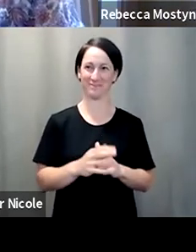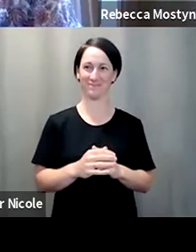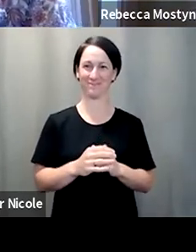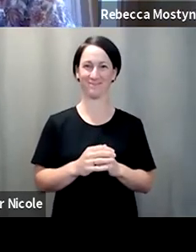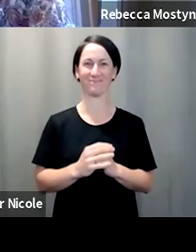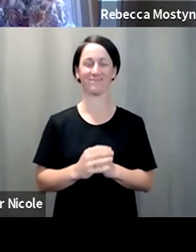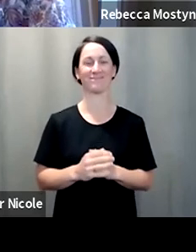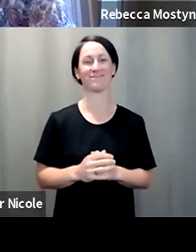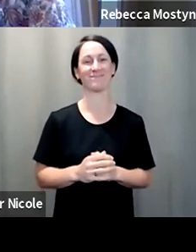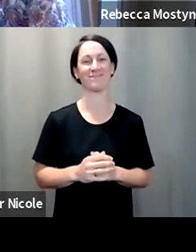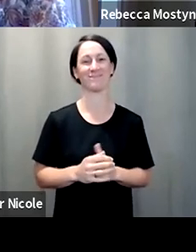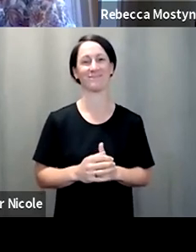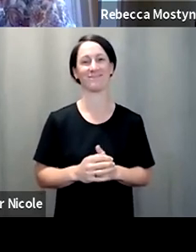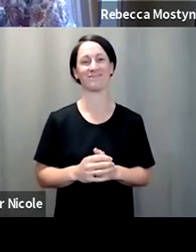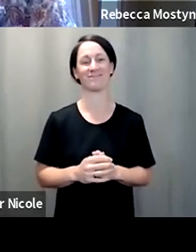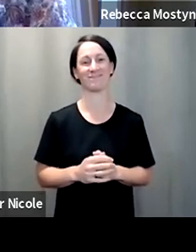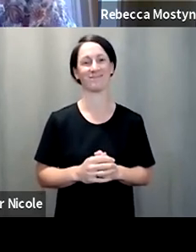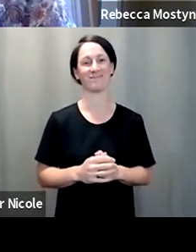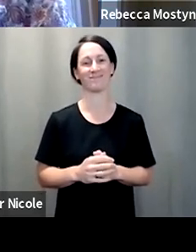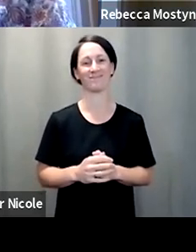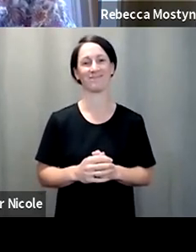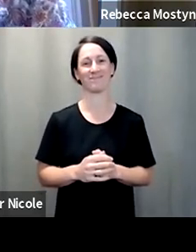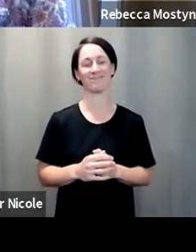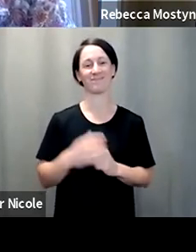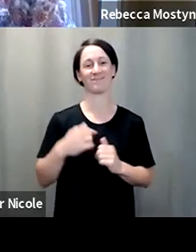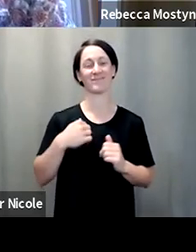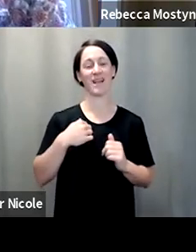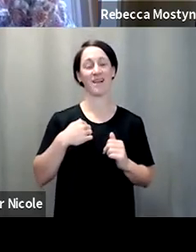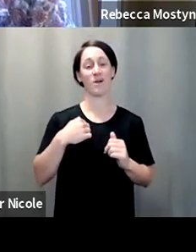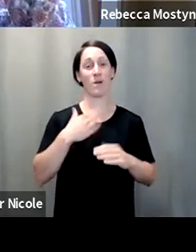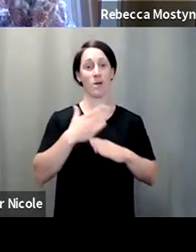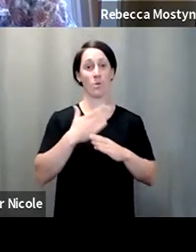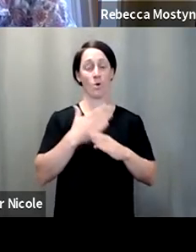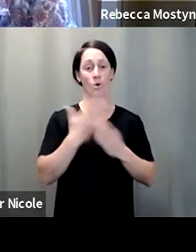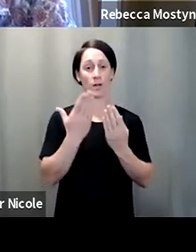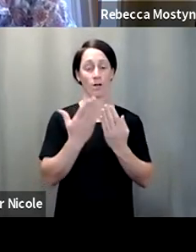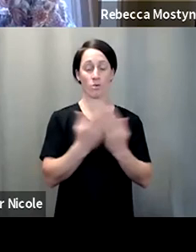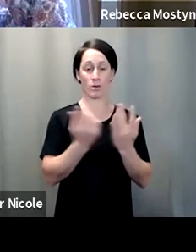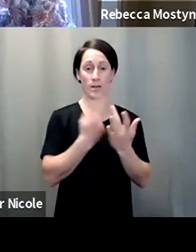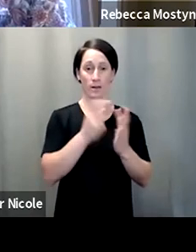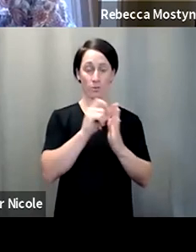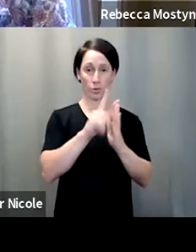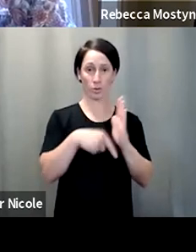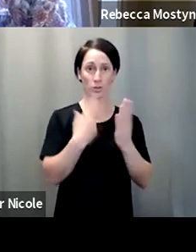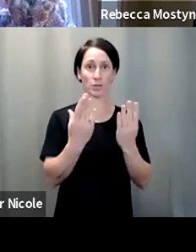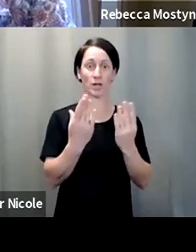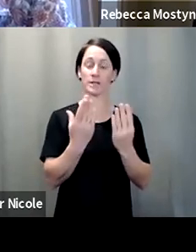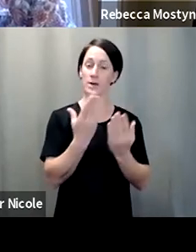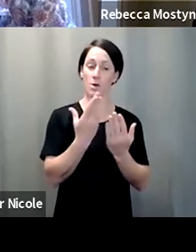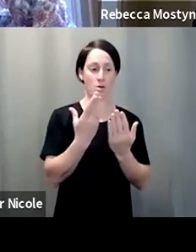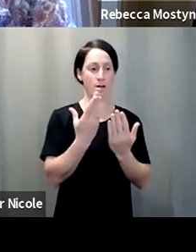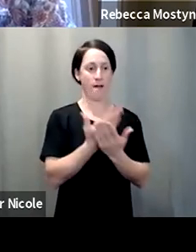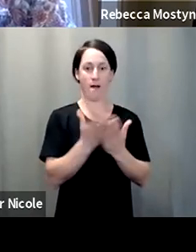yeah. Interestingly, we're working on a project with Abbotsford Convent around how to support